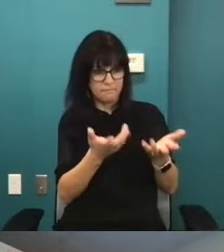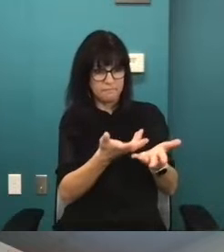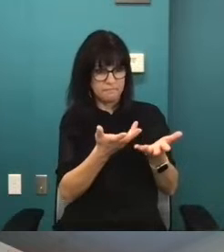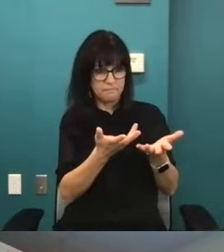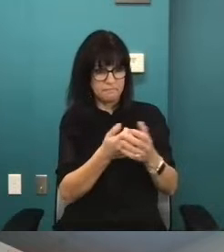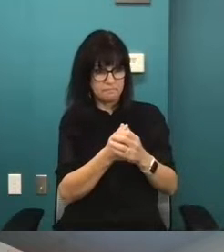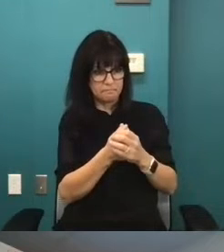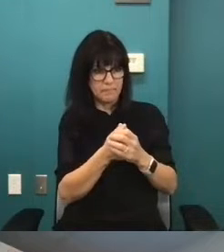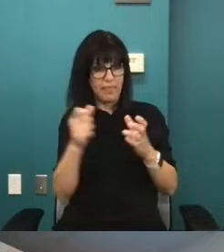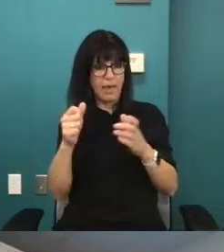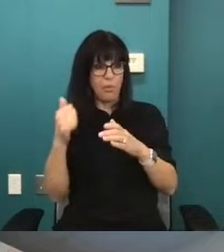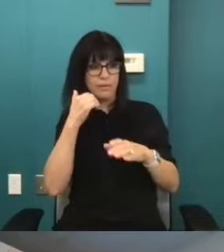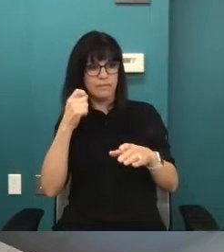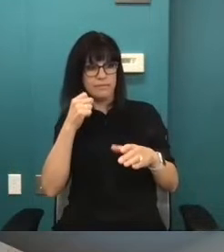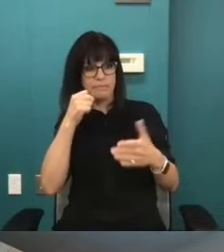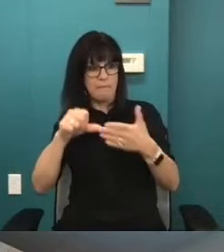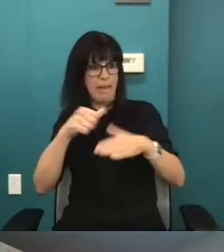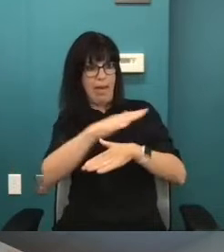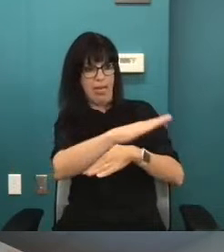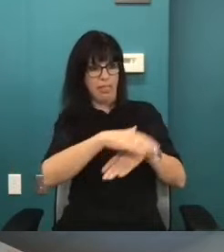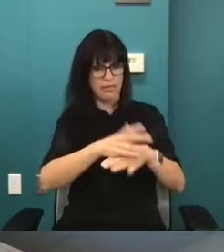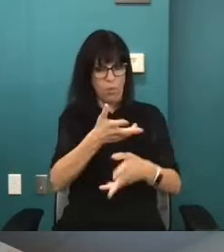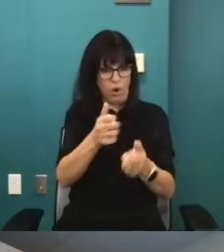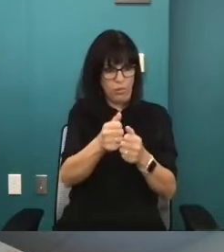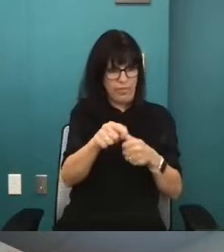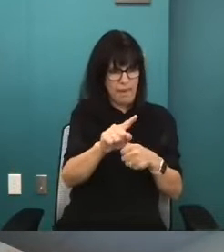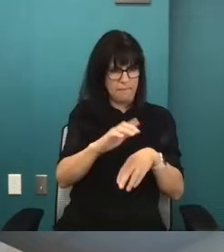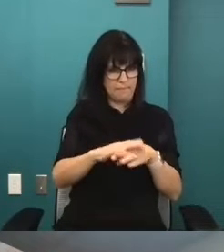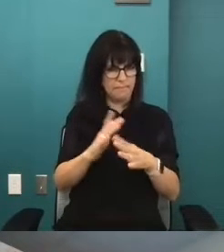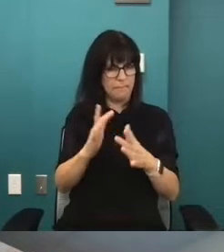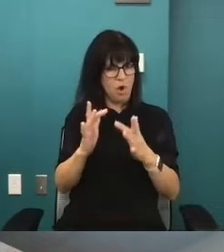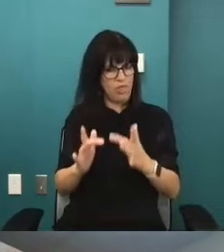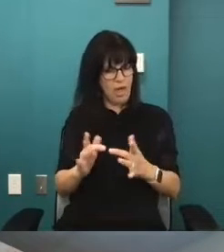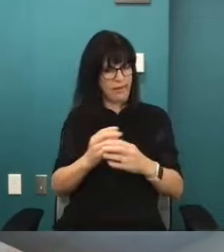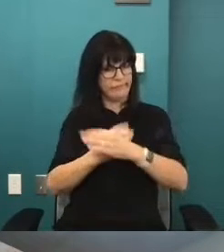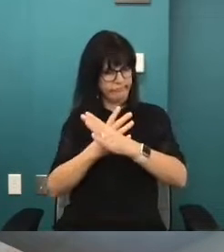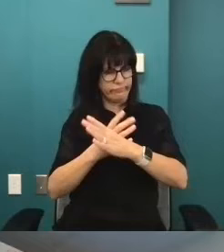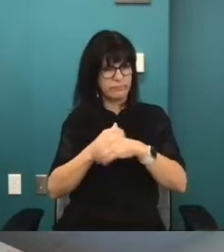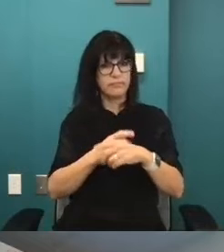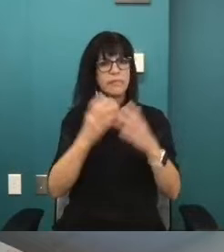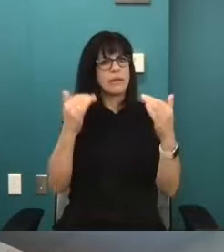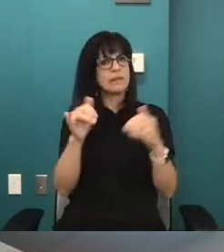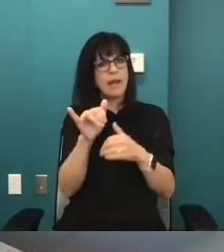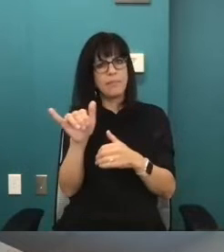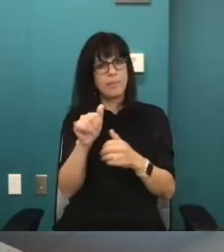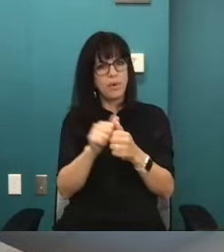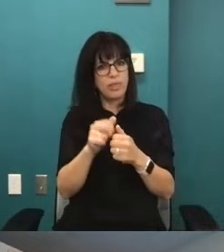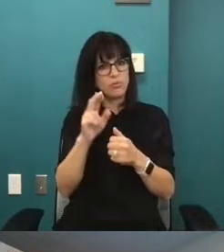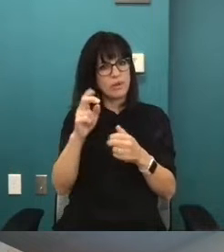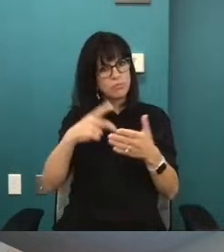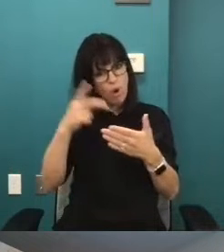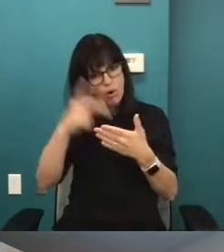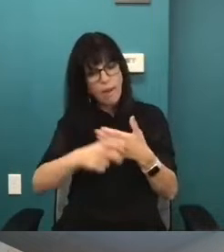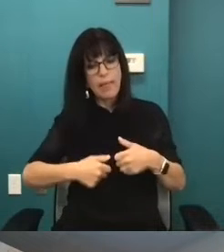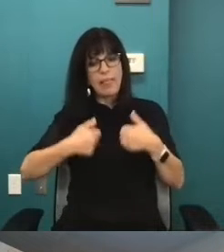mail them to them in the mail and then work with them online. Same thing with reprogramming and counseling. We can do live reprogramming